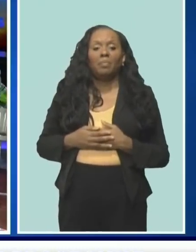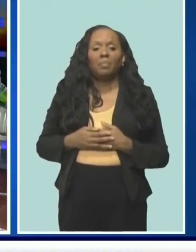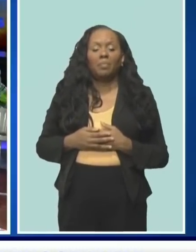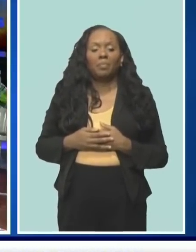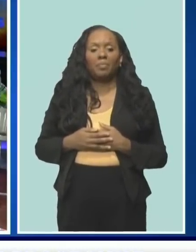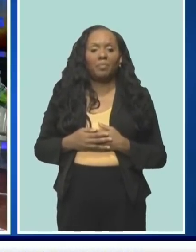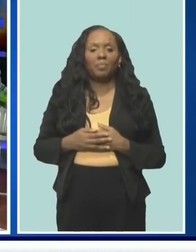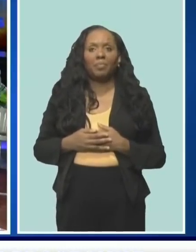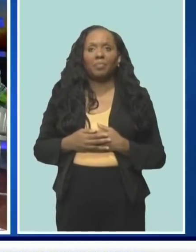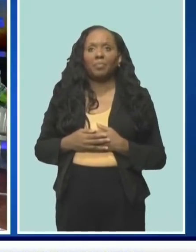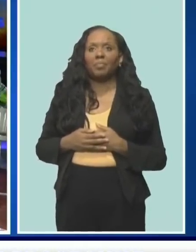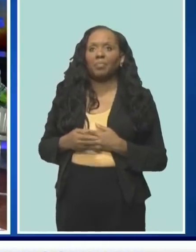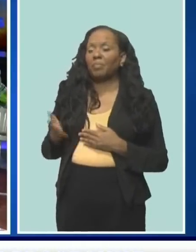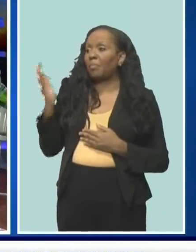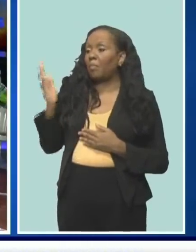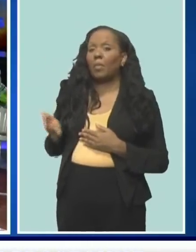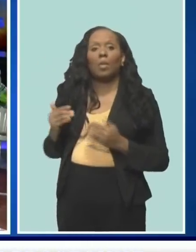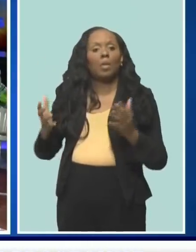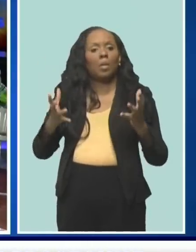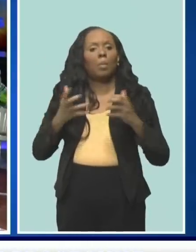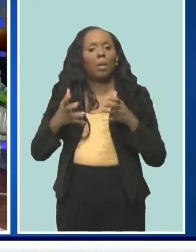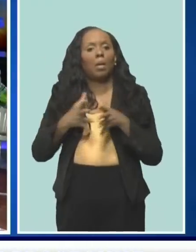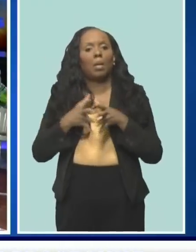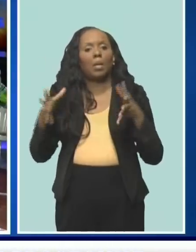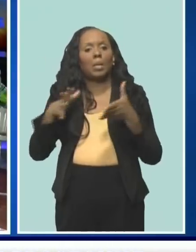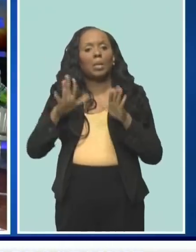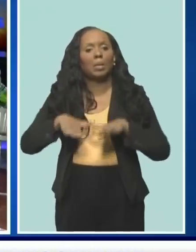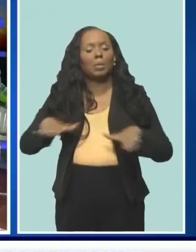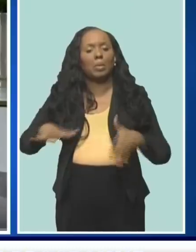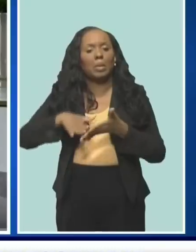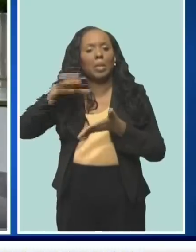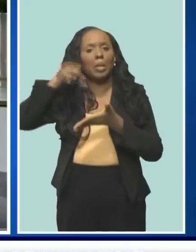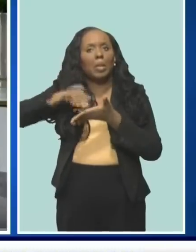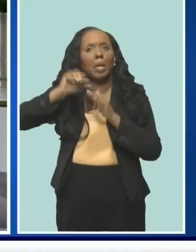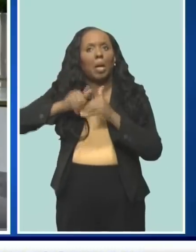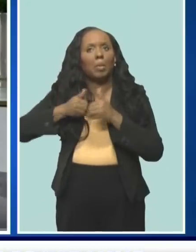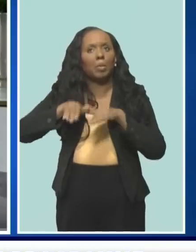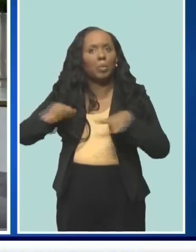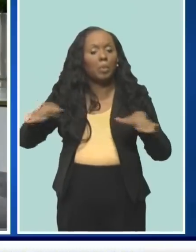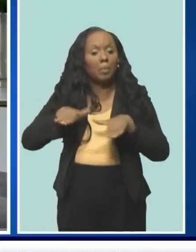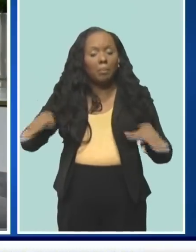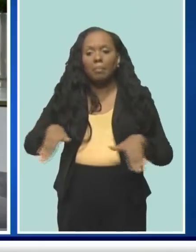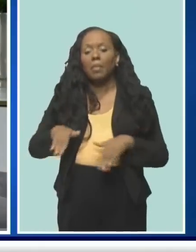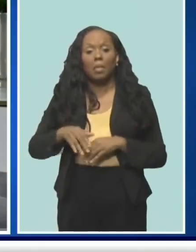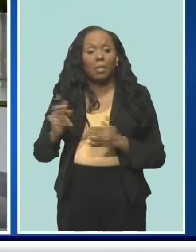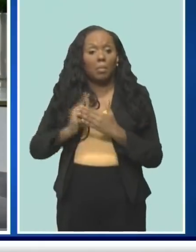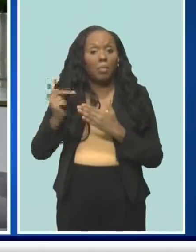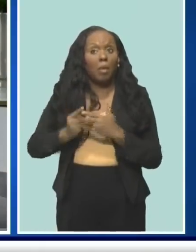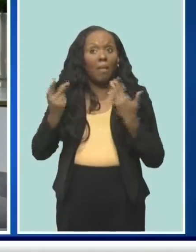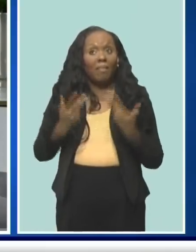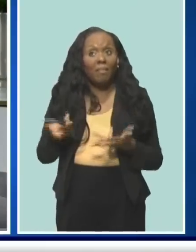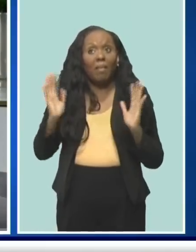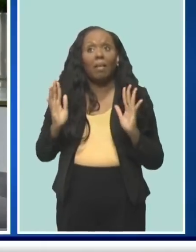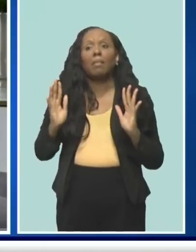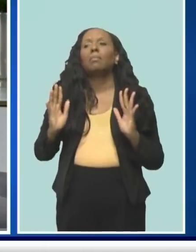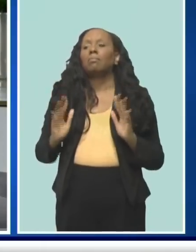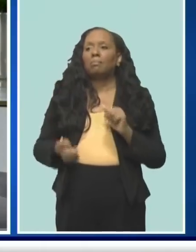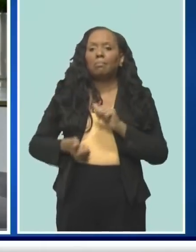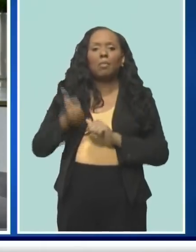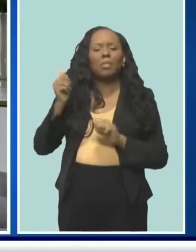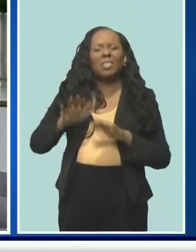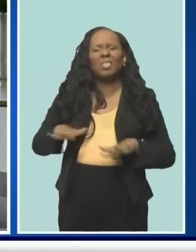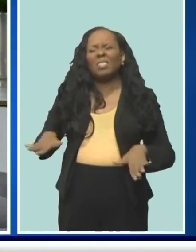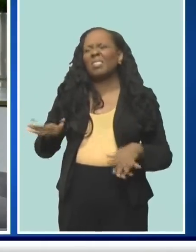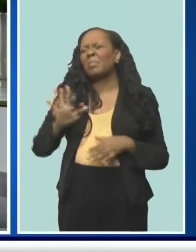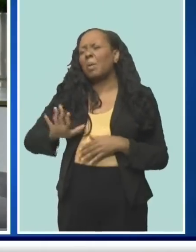children to swimming as possible, so it is a learn to swim. By the time the program is finished, most of the children, I would say at